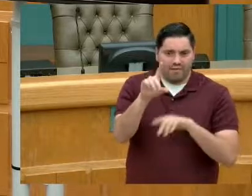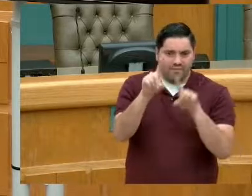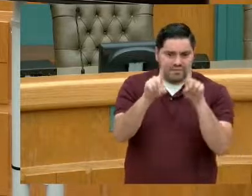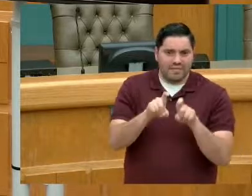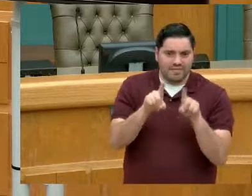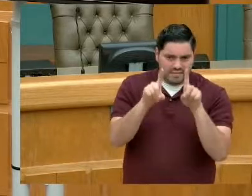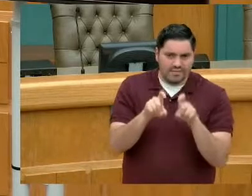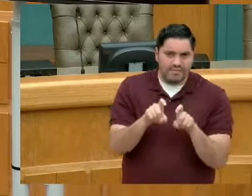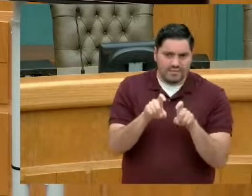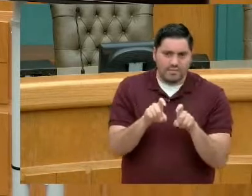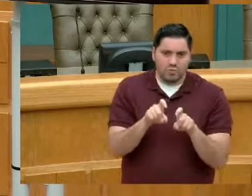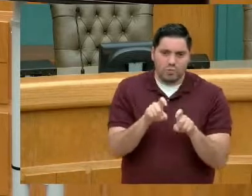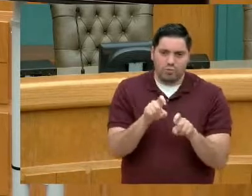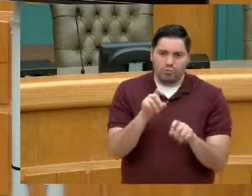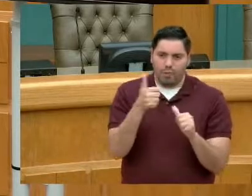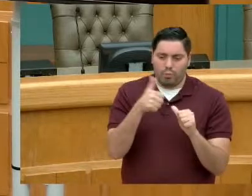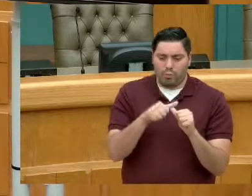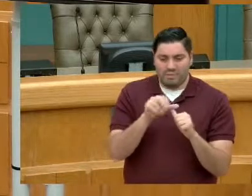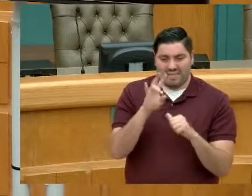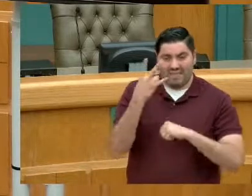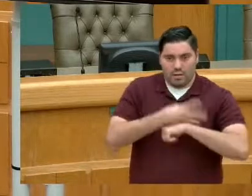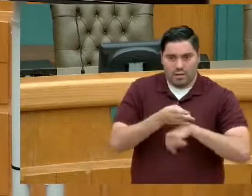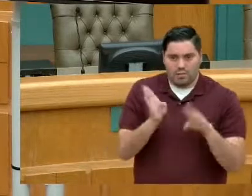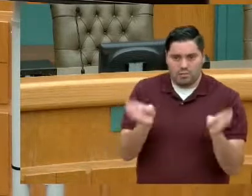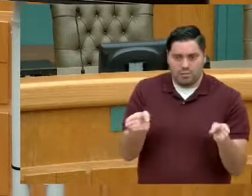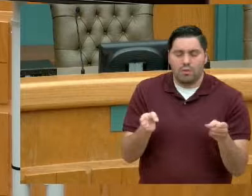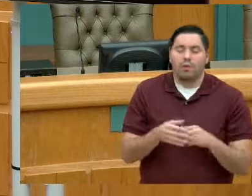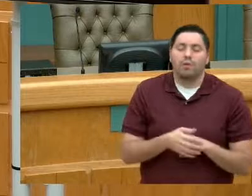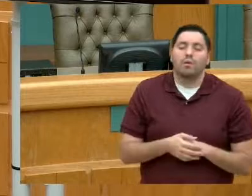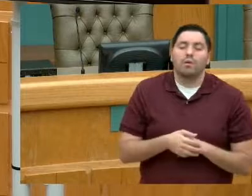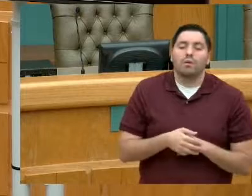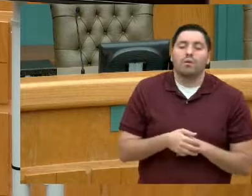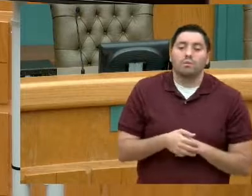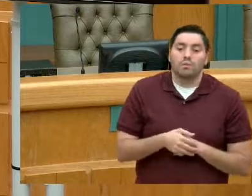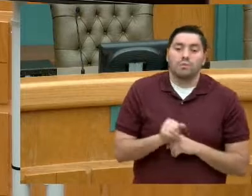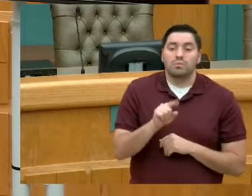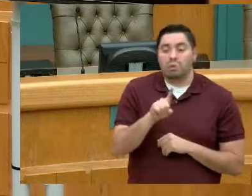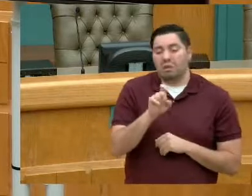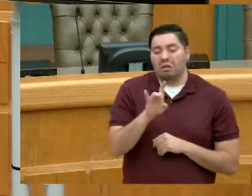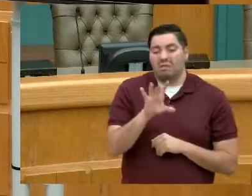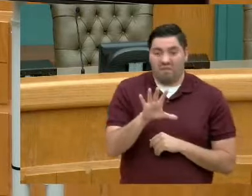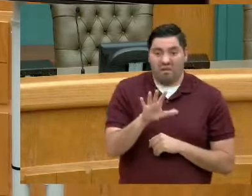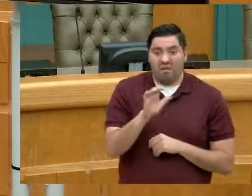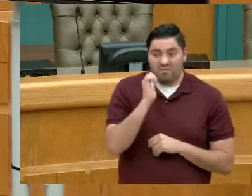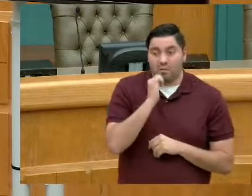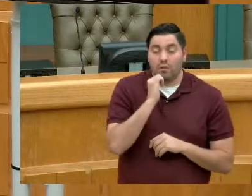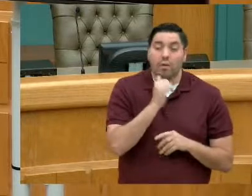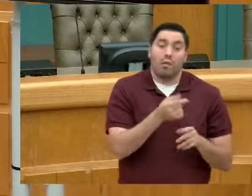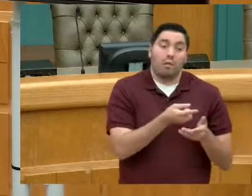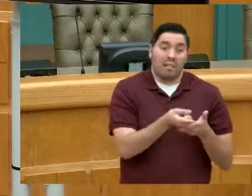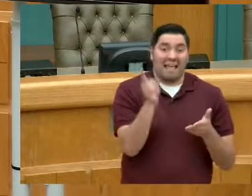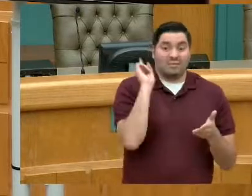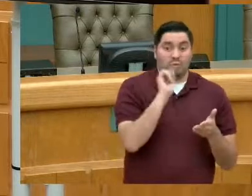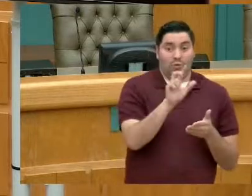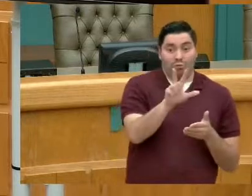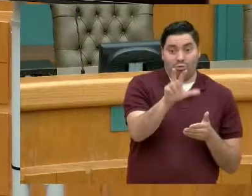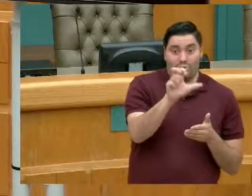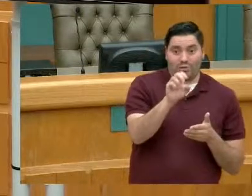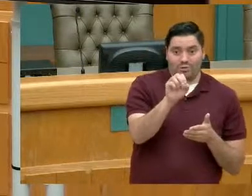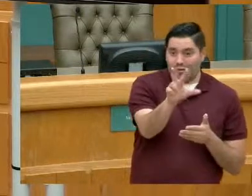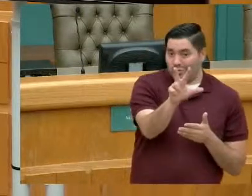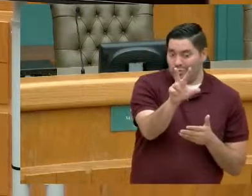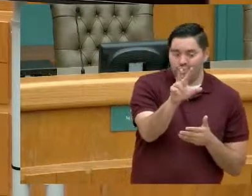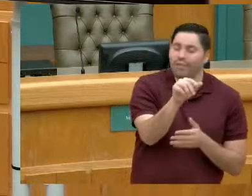take that 7-day outlook, we're doing 185 per day. Last week, we were doing a little bit more, 302 on a